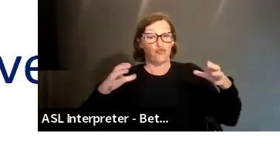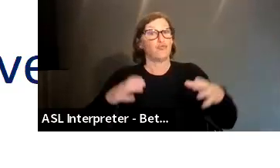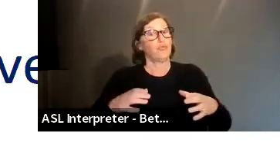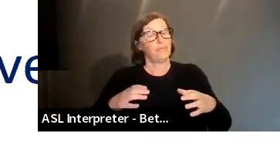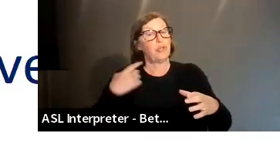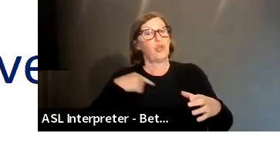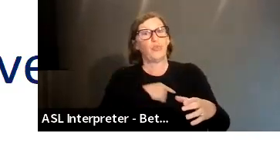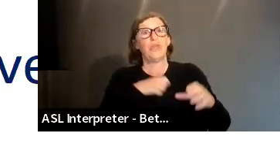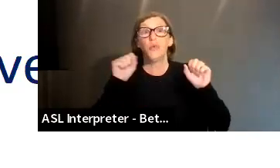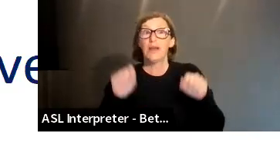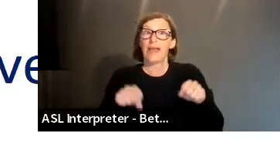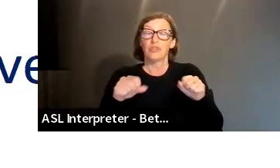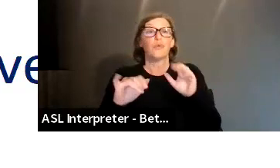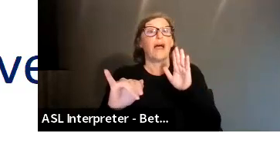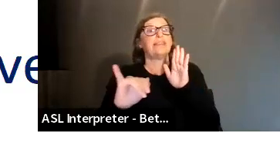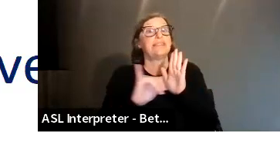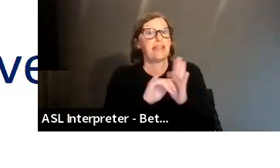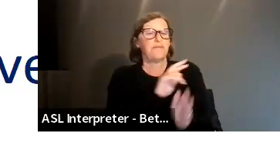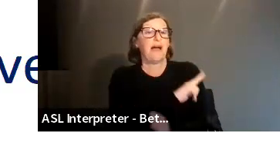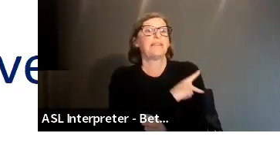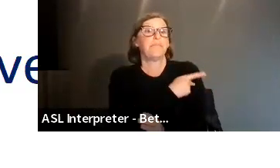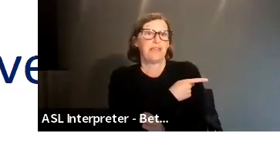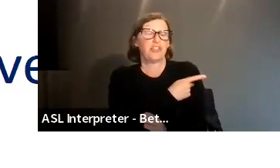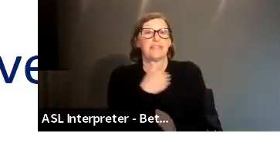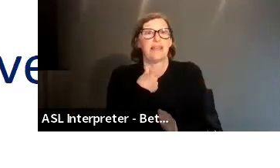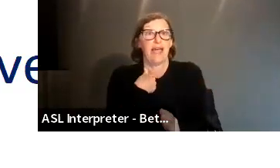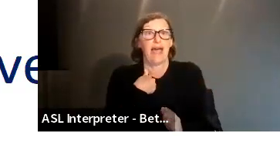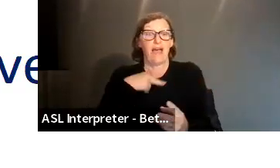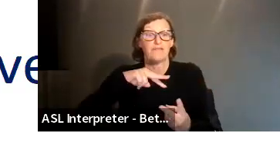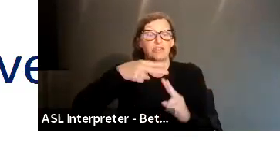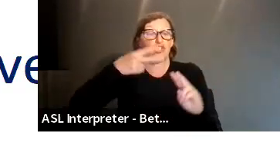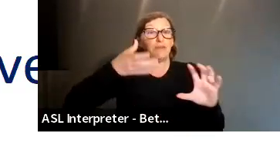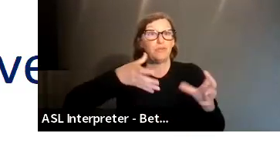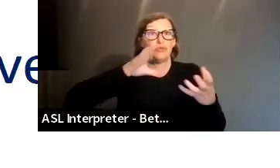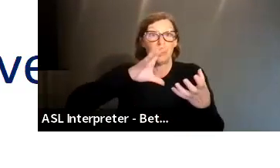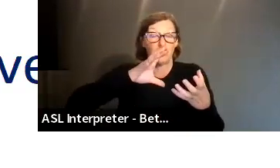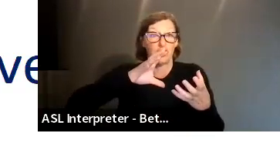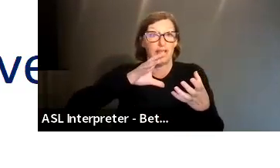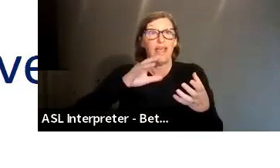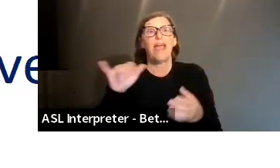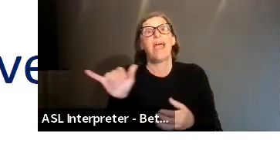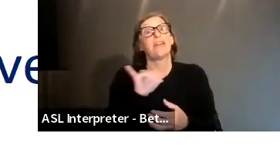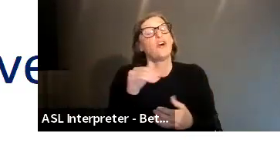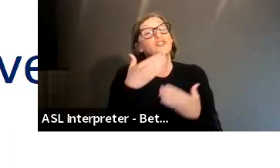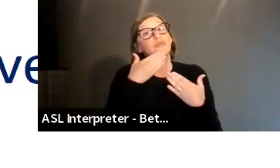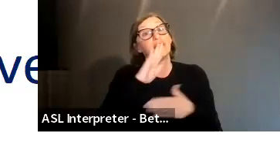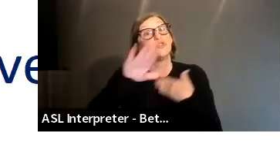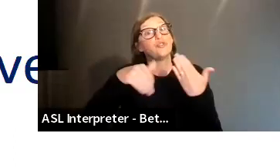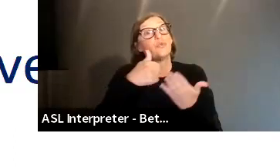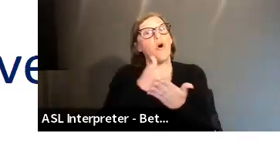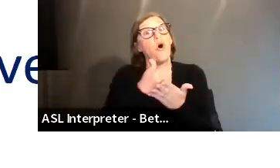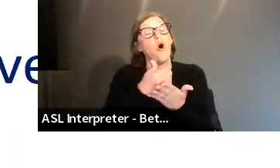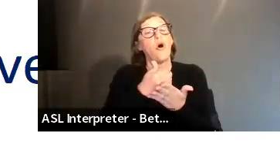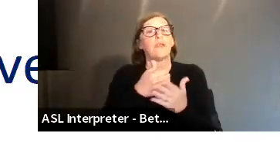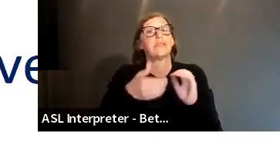to actually identify the patients that have the mutation in this gene. And also thanks to the help of all our